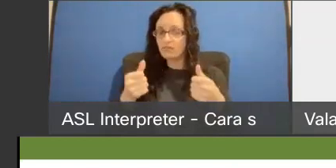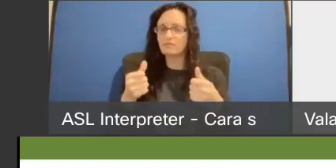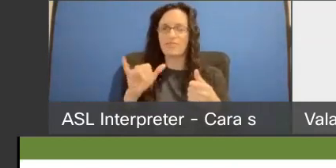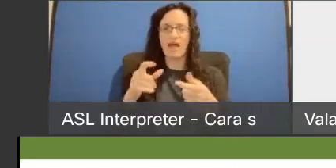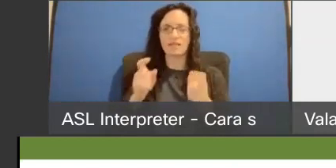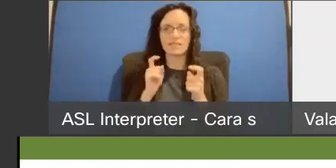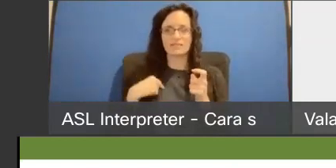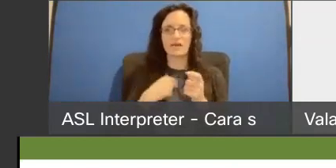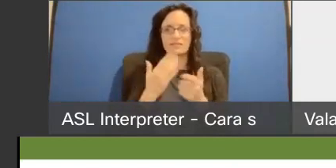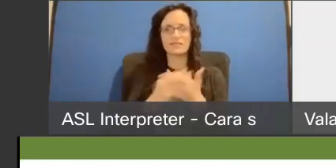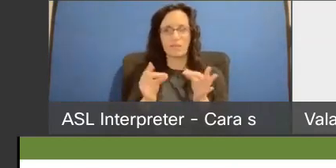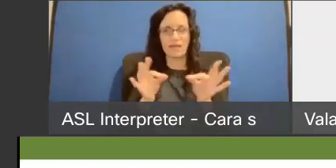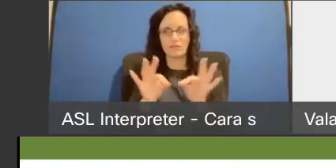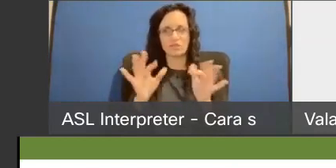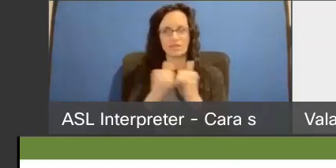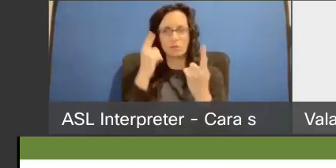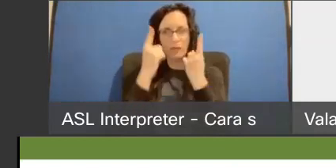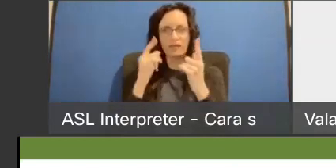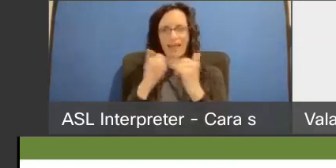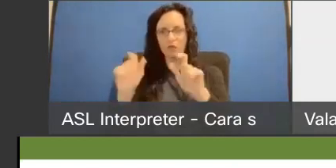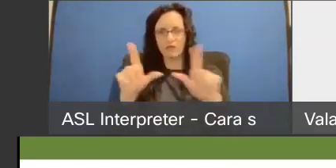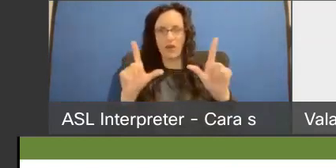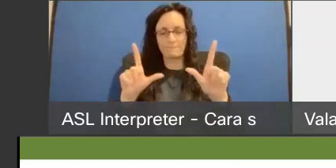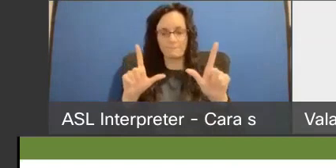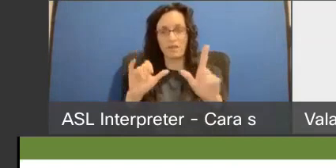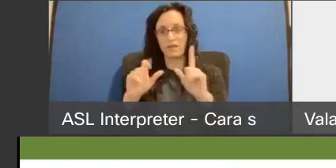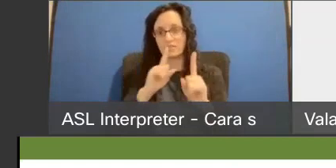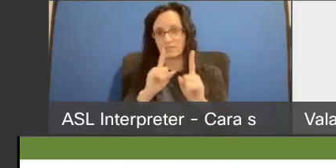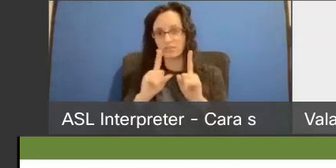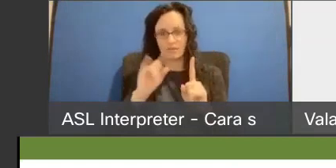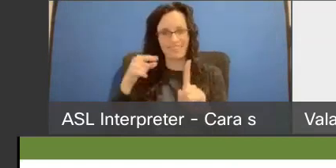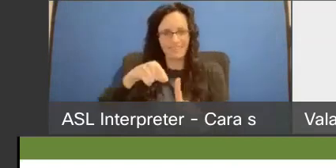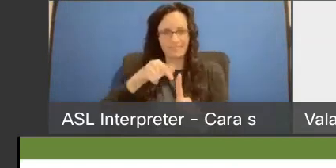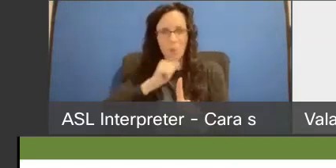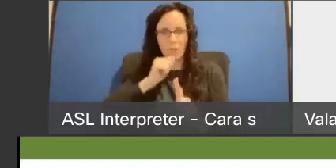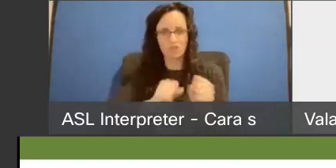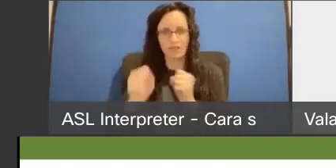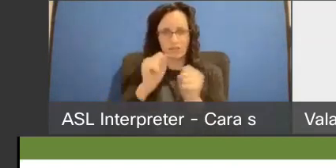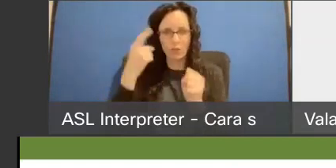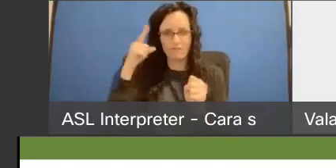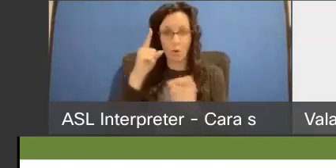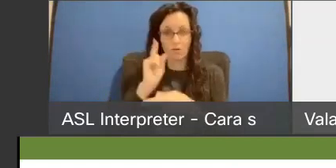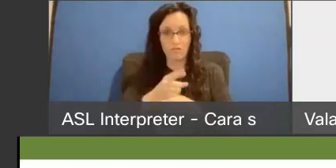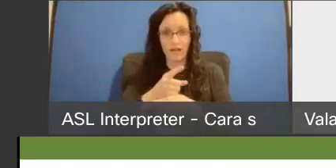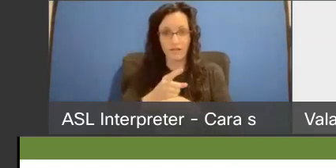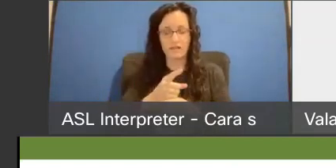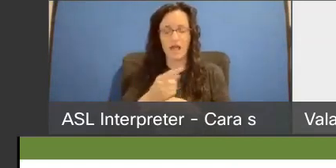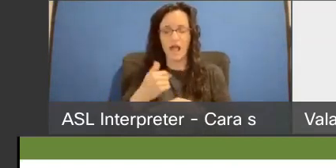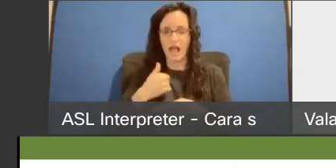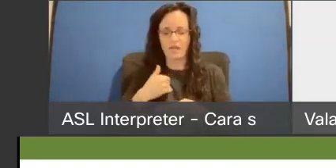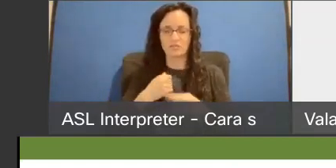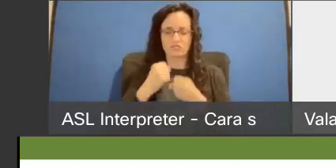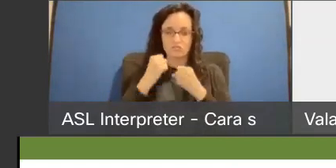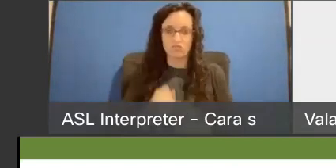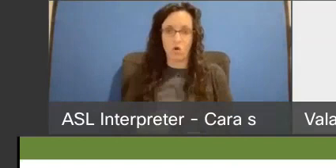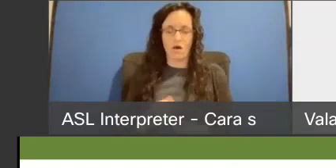thinking about it and talking about it with people. That's what the coping strategy is about, right? They're trying to solve these intense angst that they're feeling, this